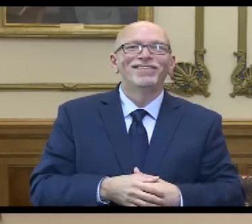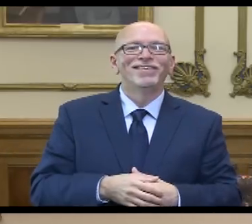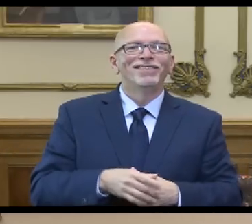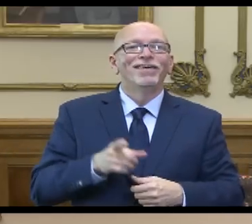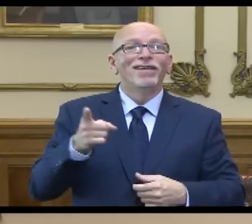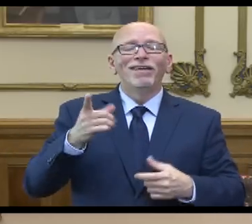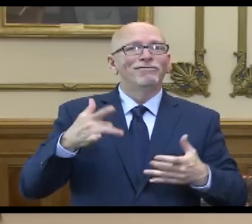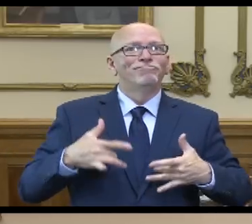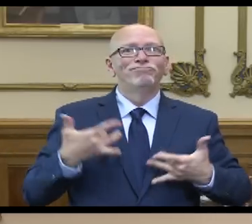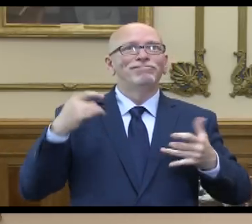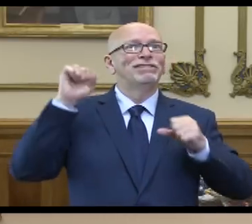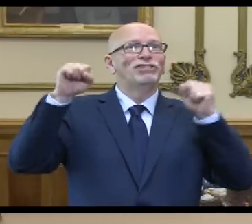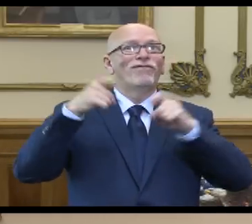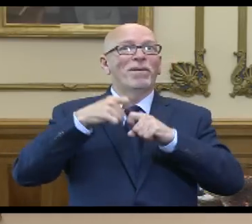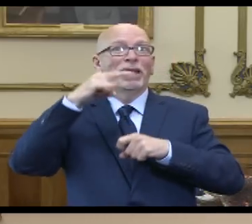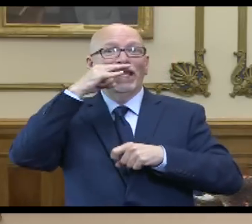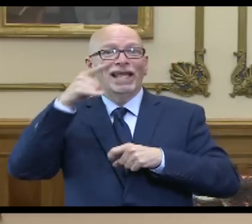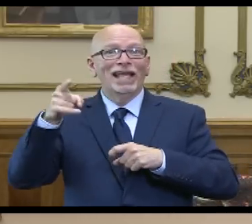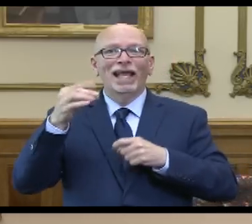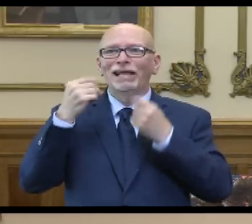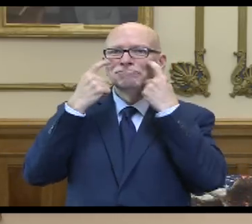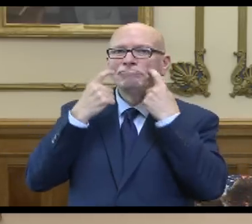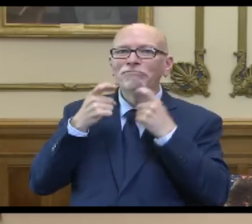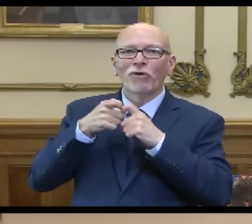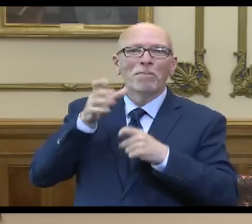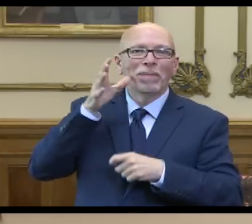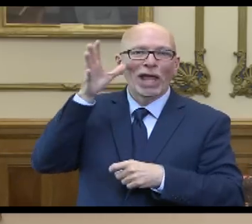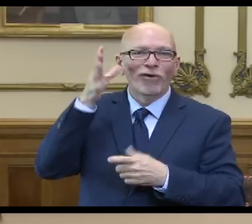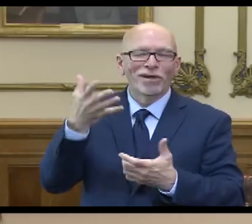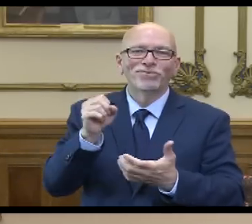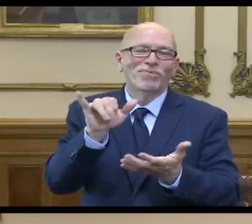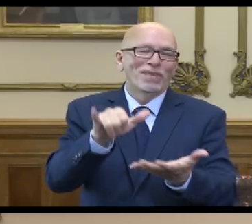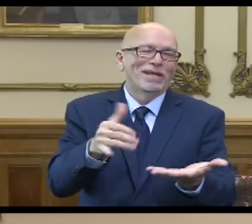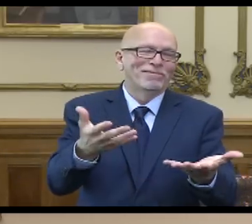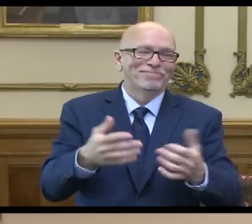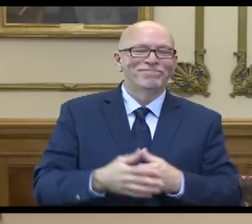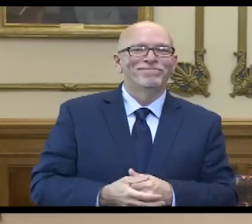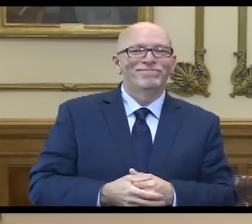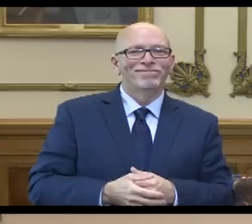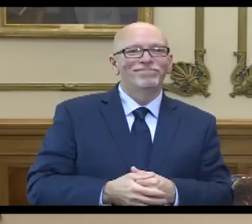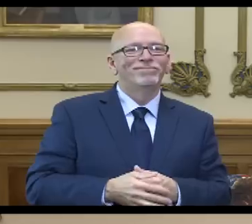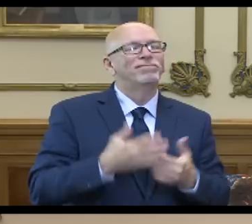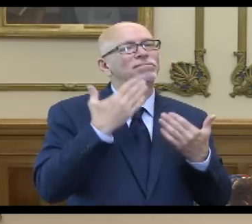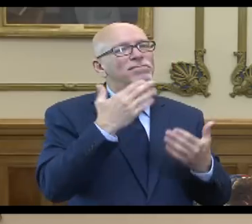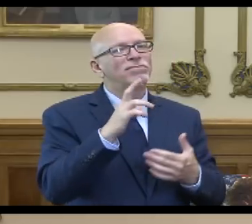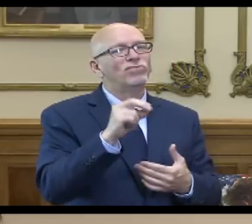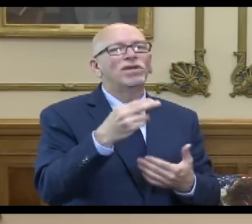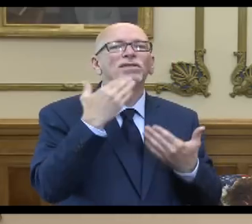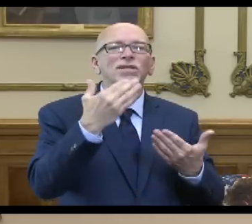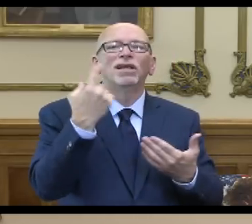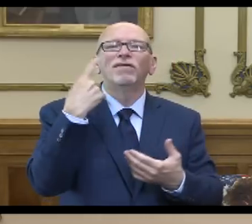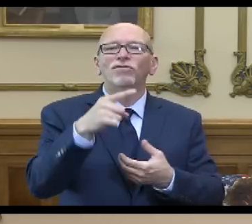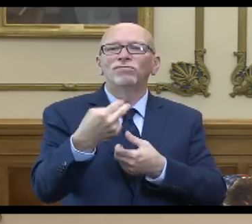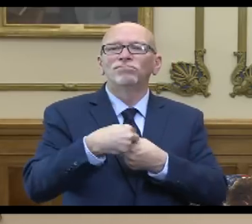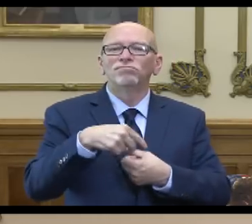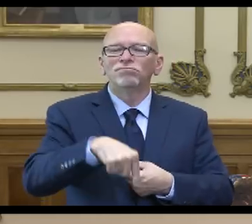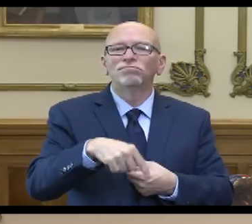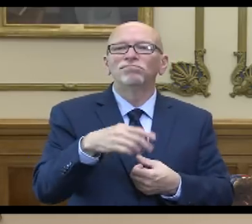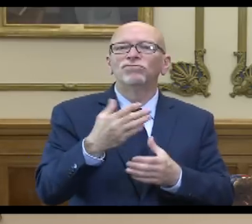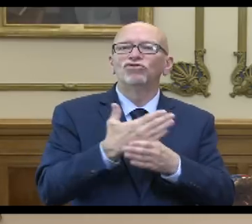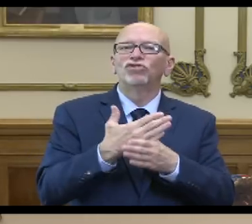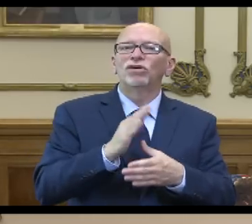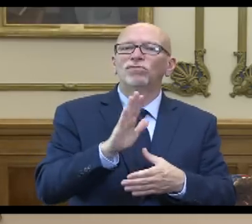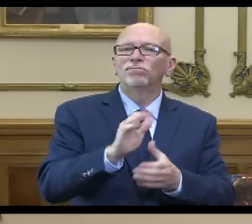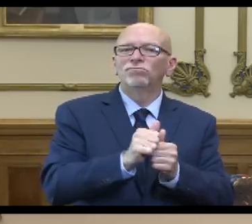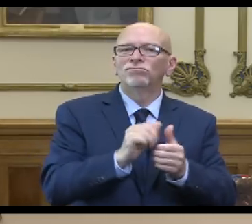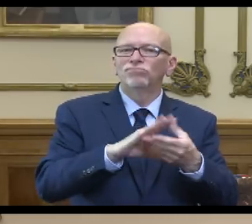were cheers from the kids and tears from the parents. So that's what it's about. Well, thank you, Ron. Thank you for being here and sharing that